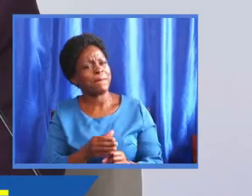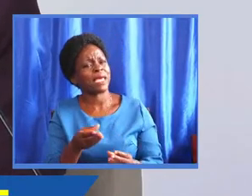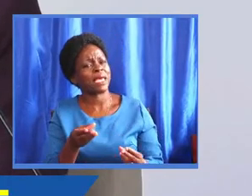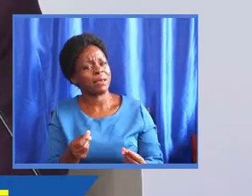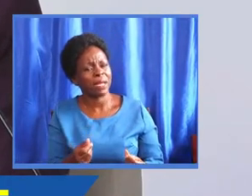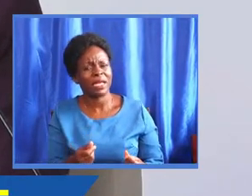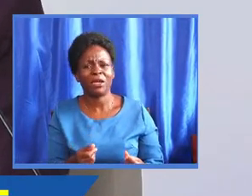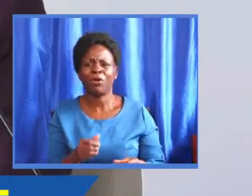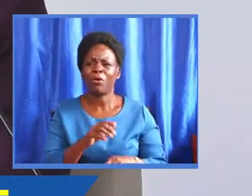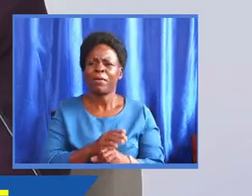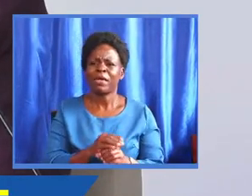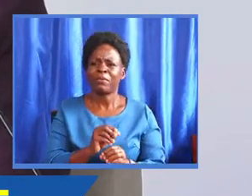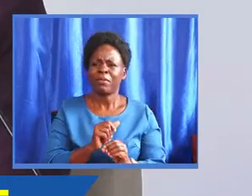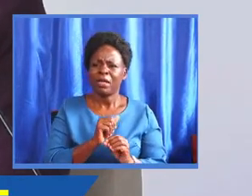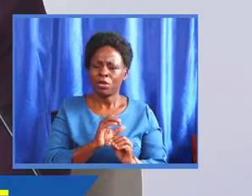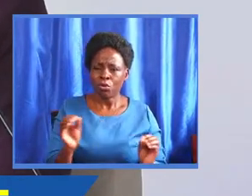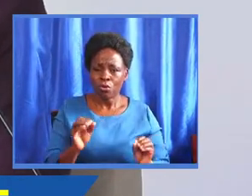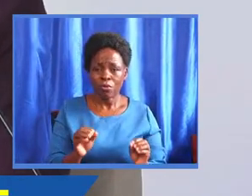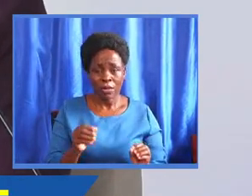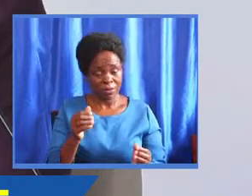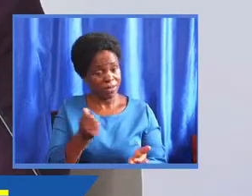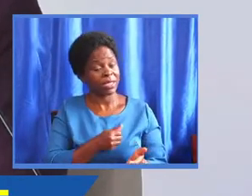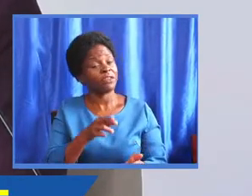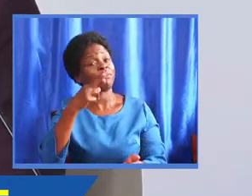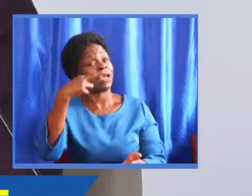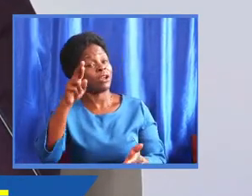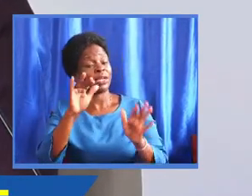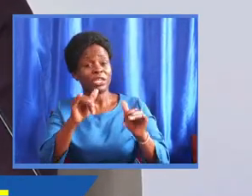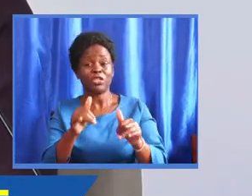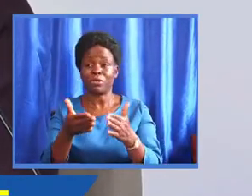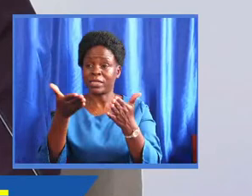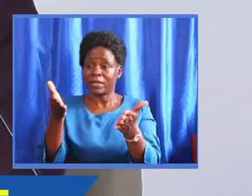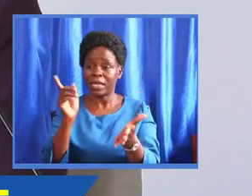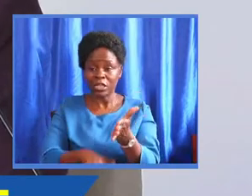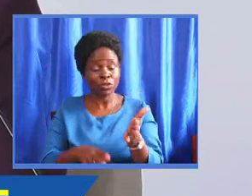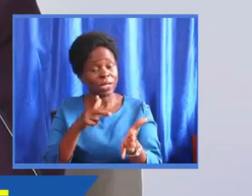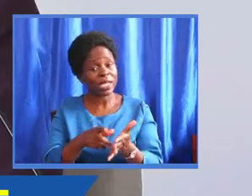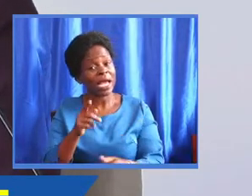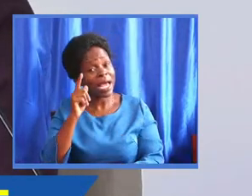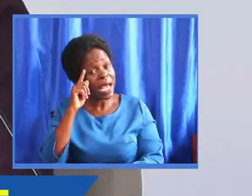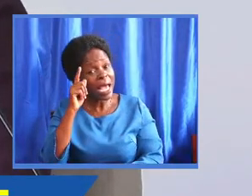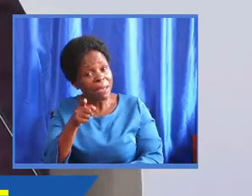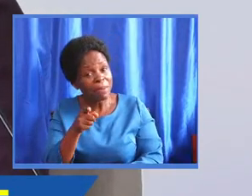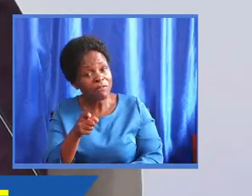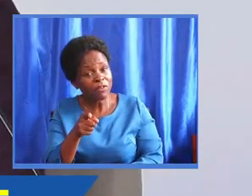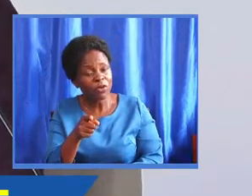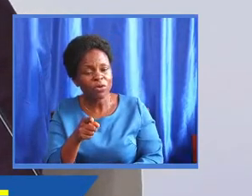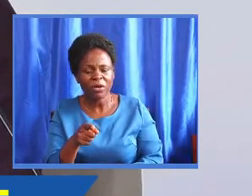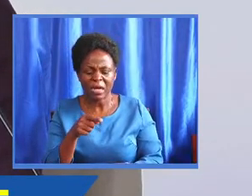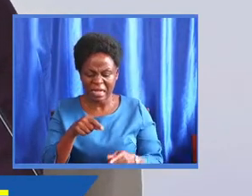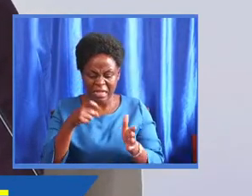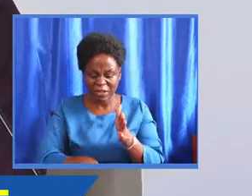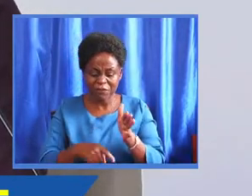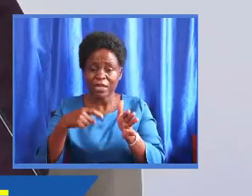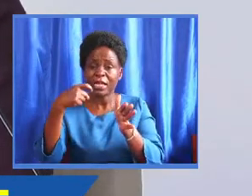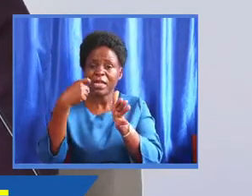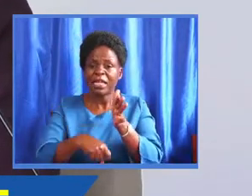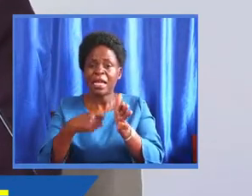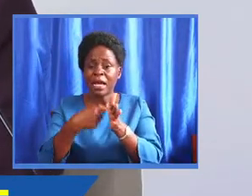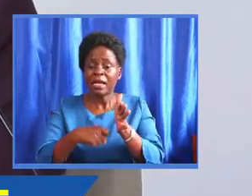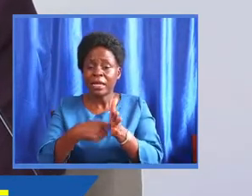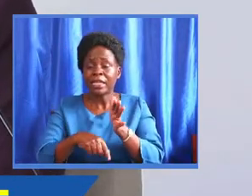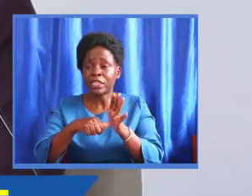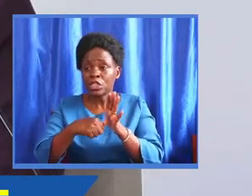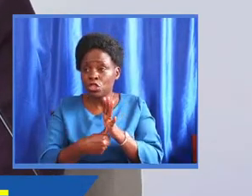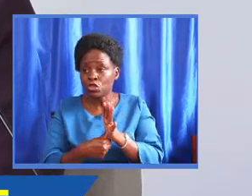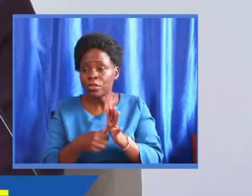or not money, but what gives me a right to stay there is what I pay for. And in the tax matters,